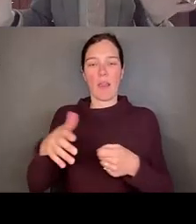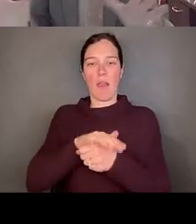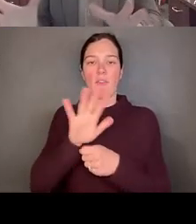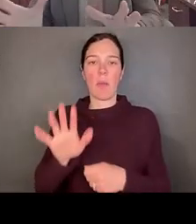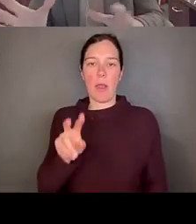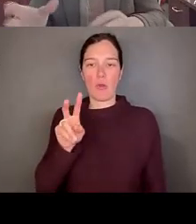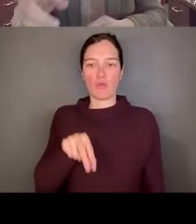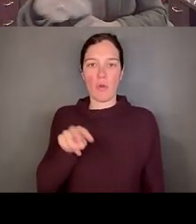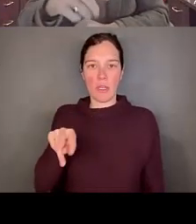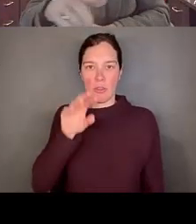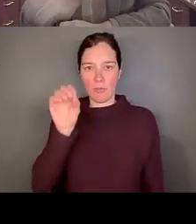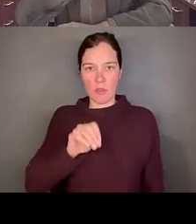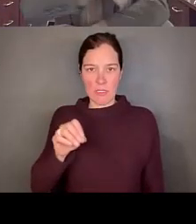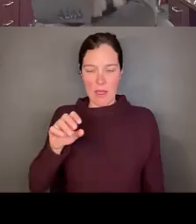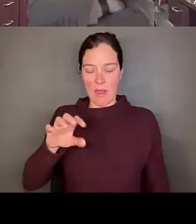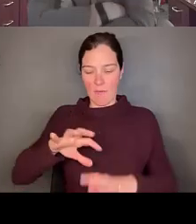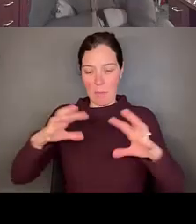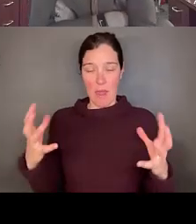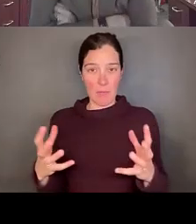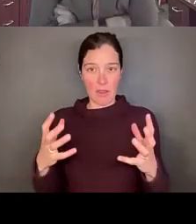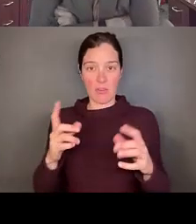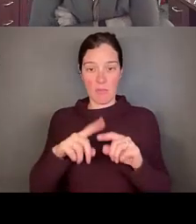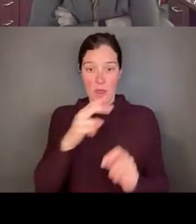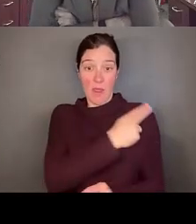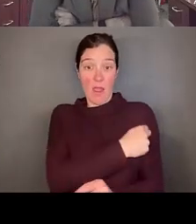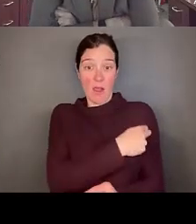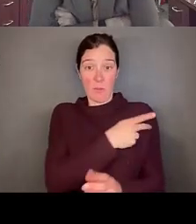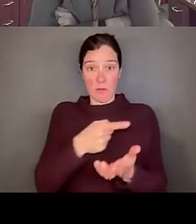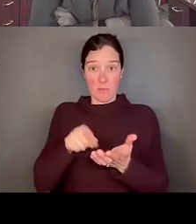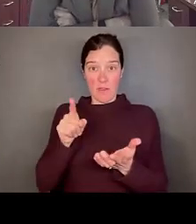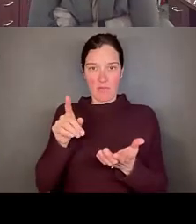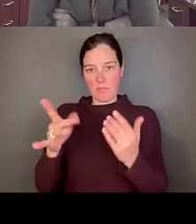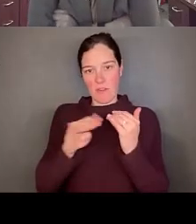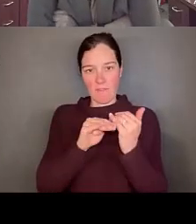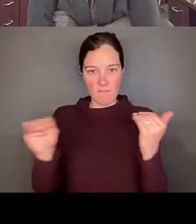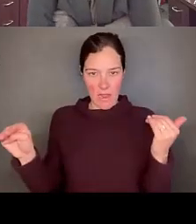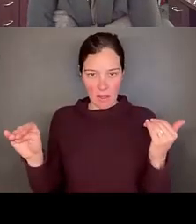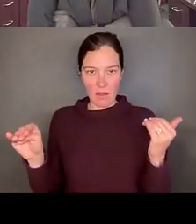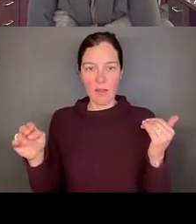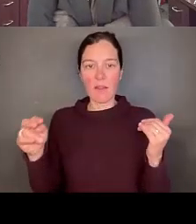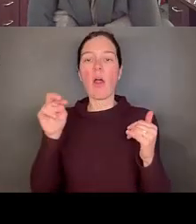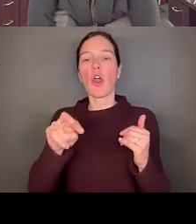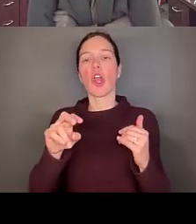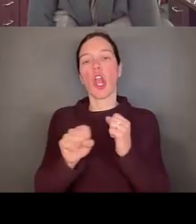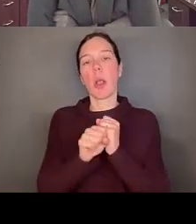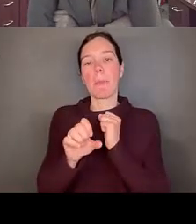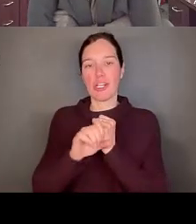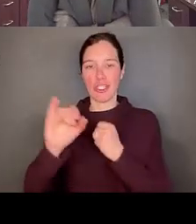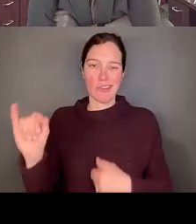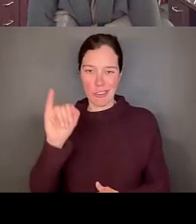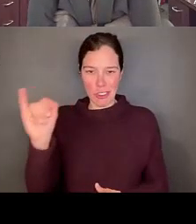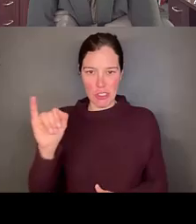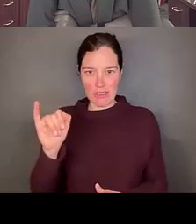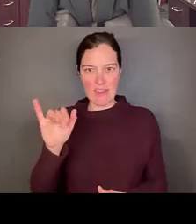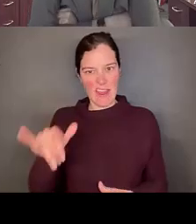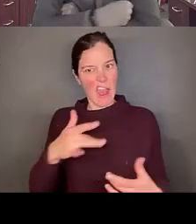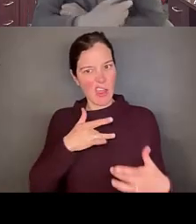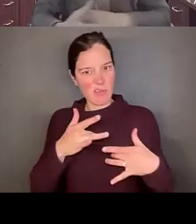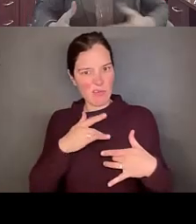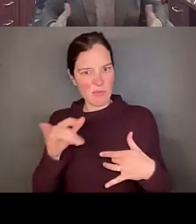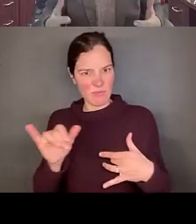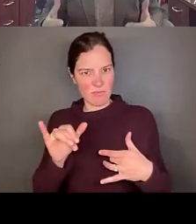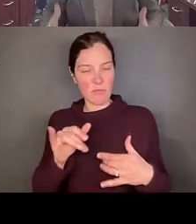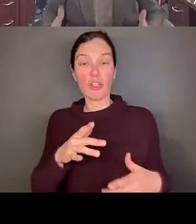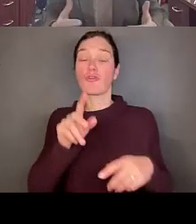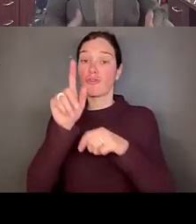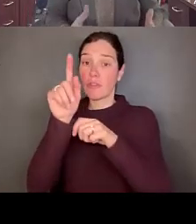but from a hospital payer mix perspective, still staying at pretty much flat. Now, look at the commercial side, the blue bars. This is concerning as well.